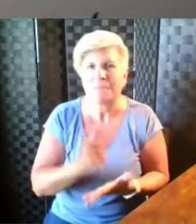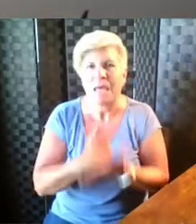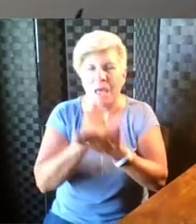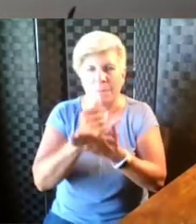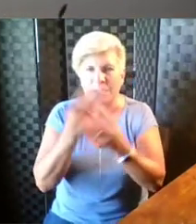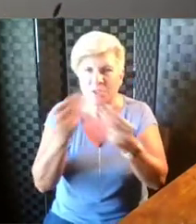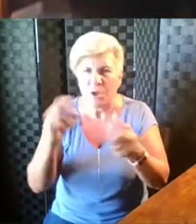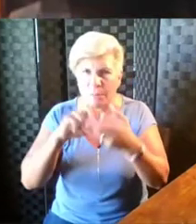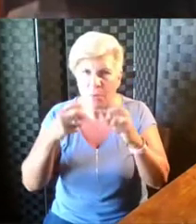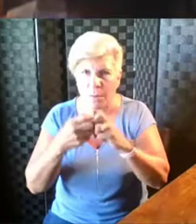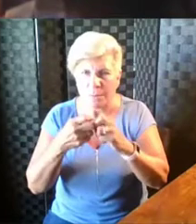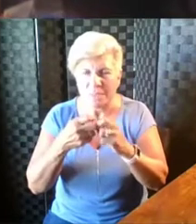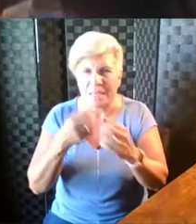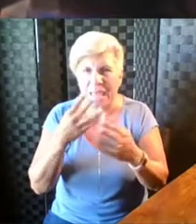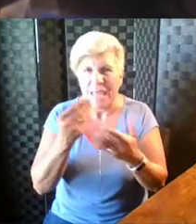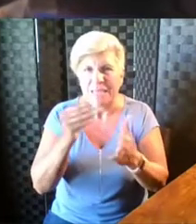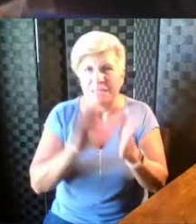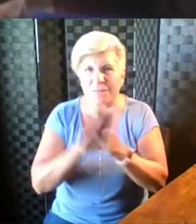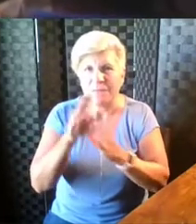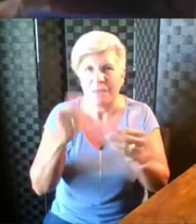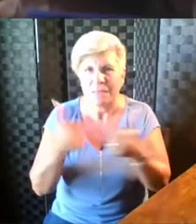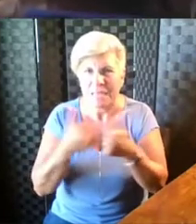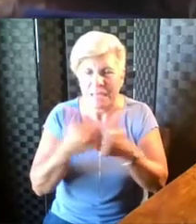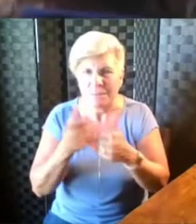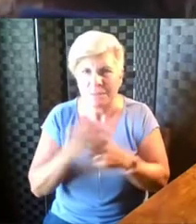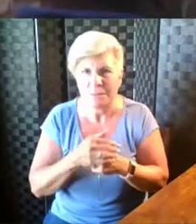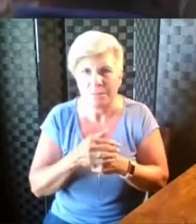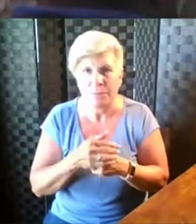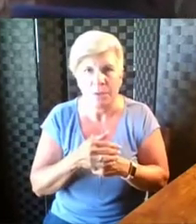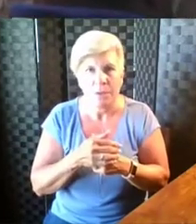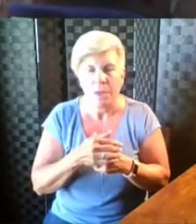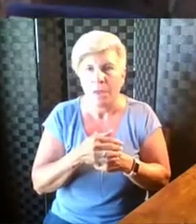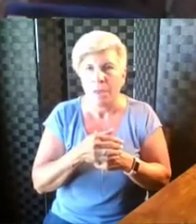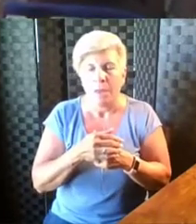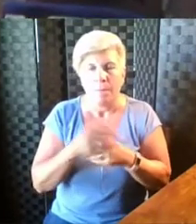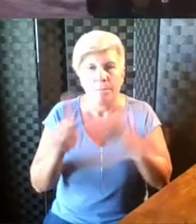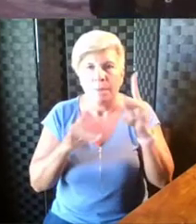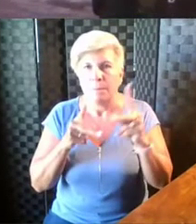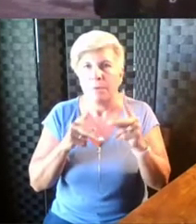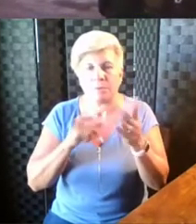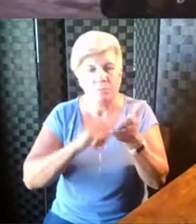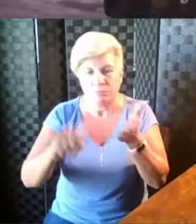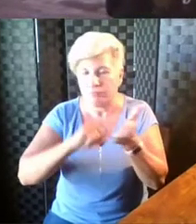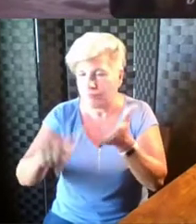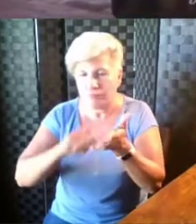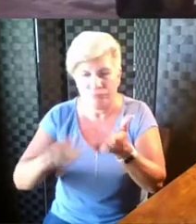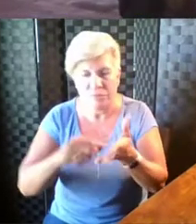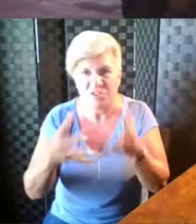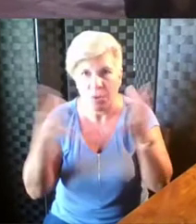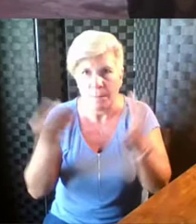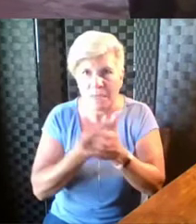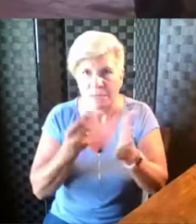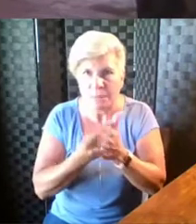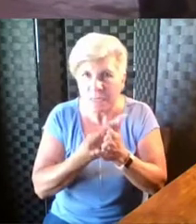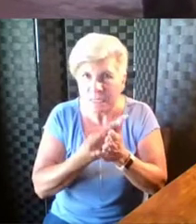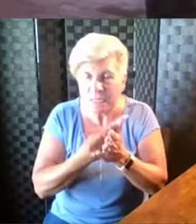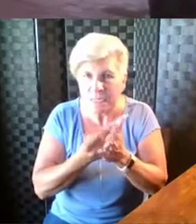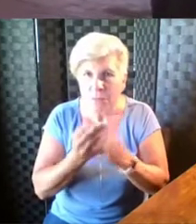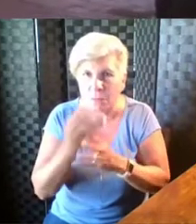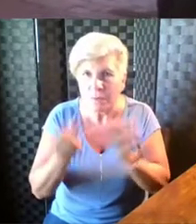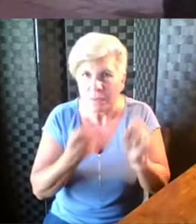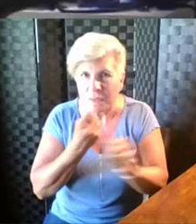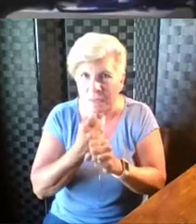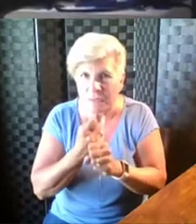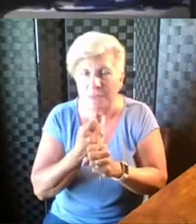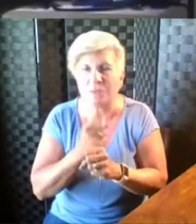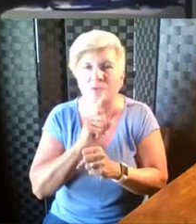solve problems. They bring in billions of dollars of revenue a year globally, right? And they're just as much a part of everyday culture now